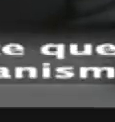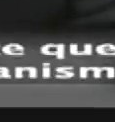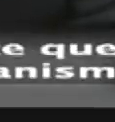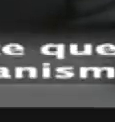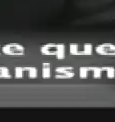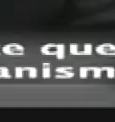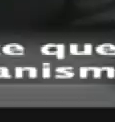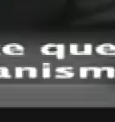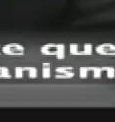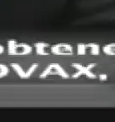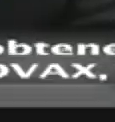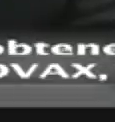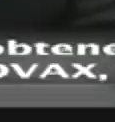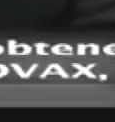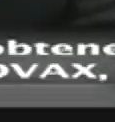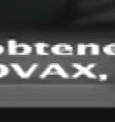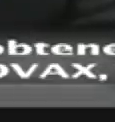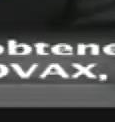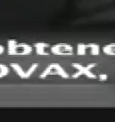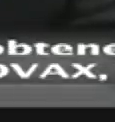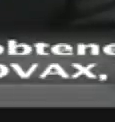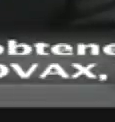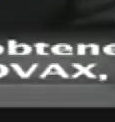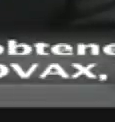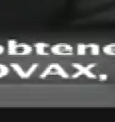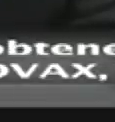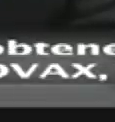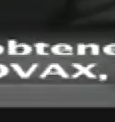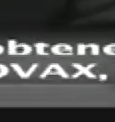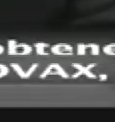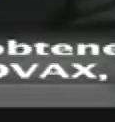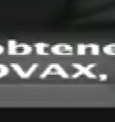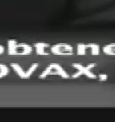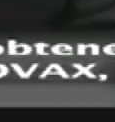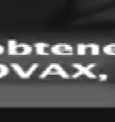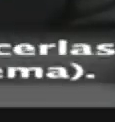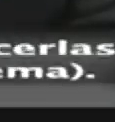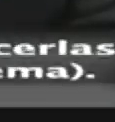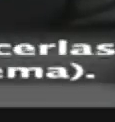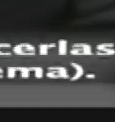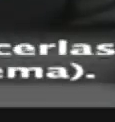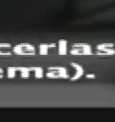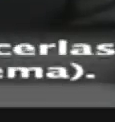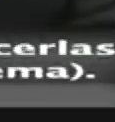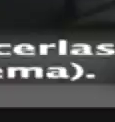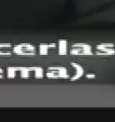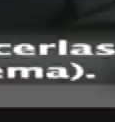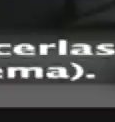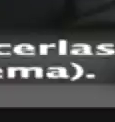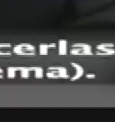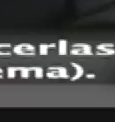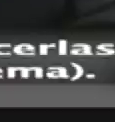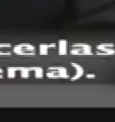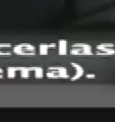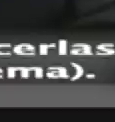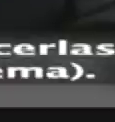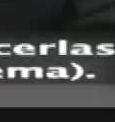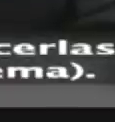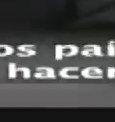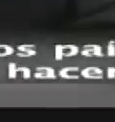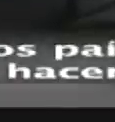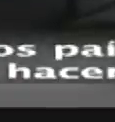any other mechanism. The problem is not getting vaccines out of COVAX. The problem is getting them